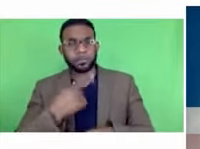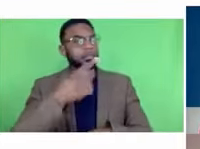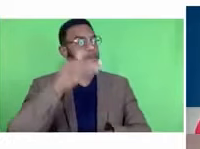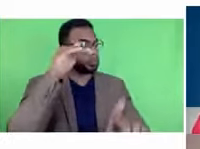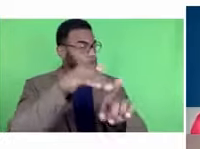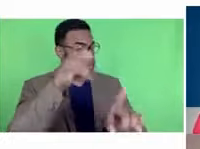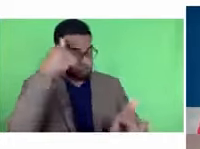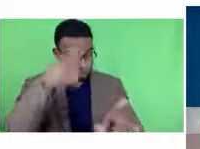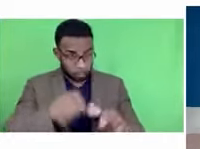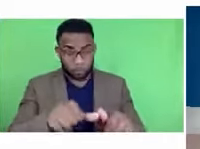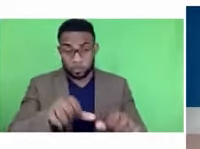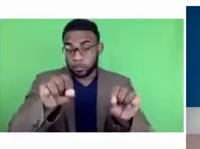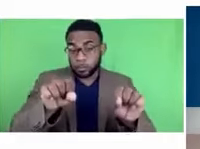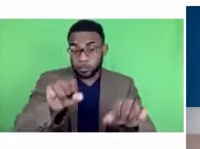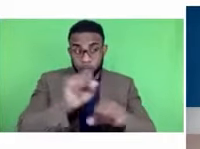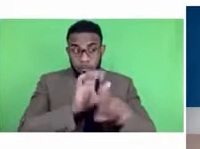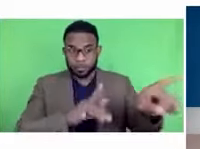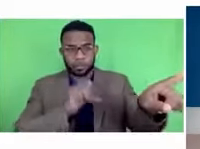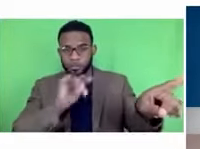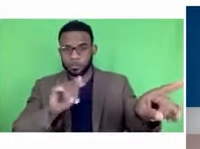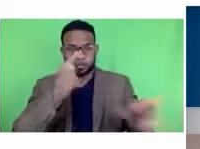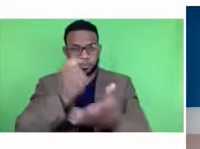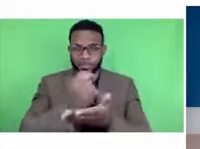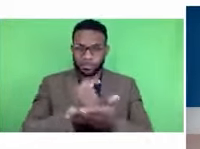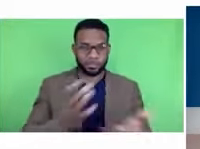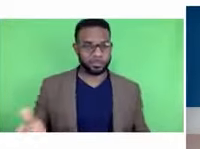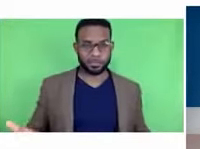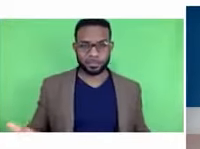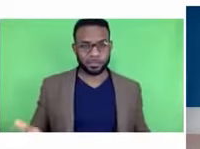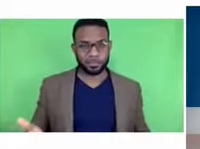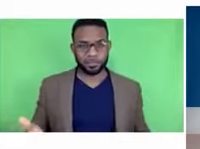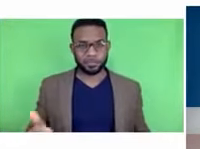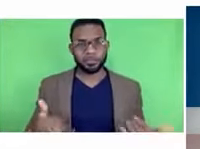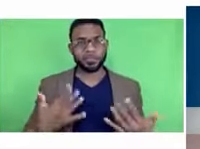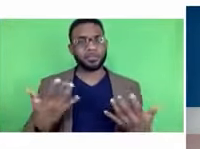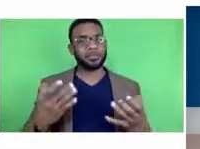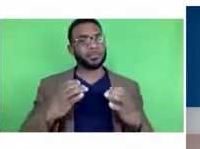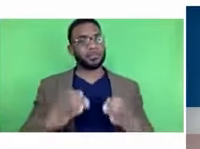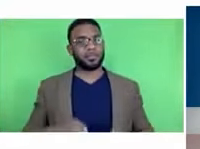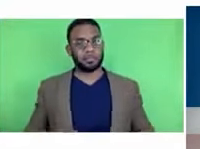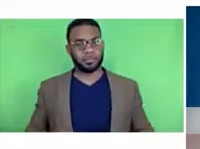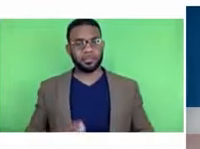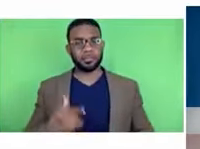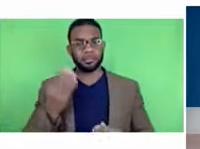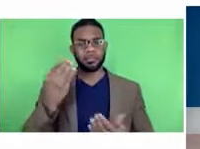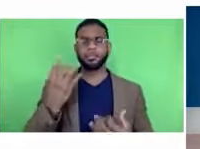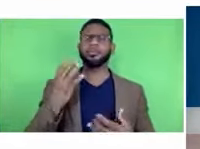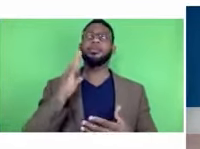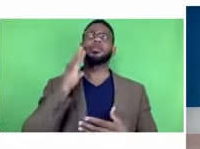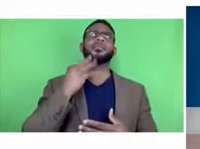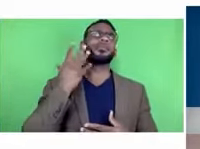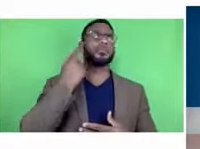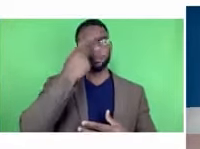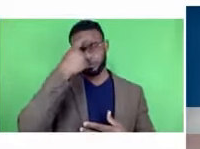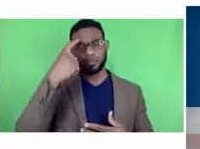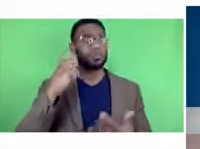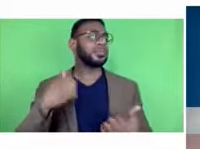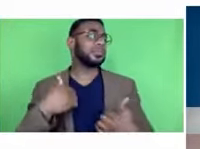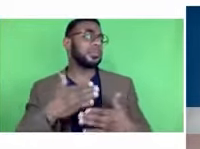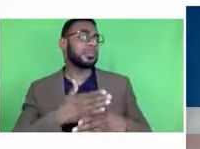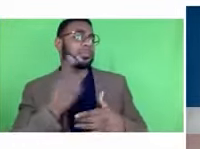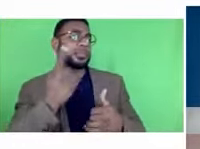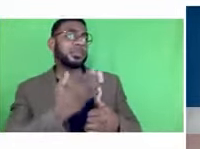the potential employer is not your therapist. I've had a lot of clients who have told me many stories about how they say, well, I disclosed one